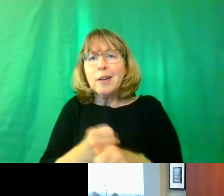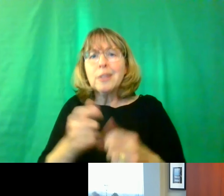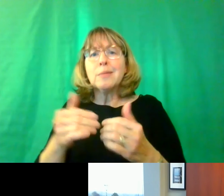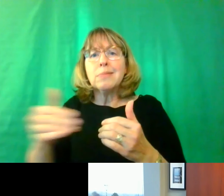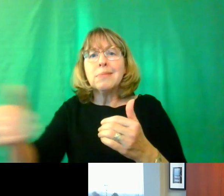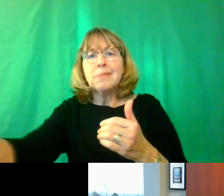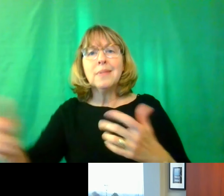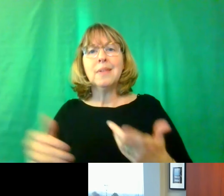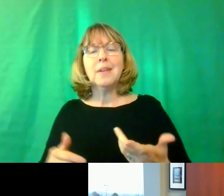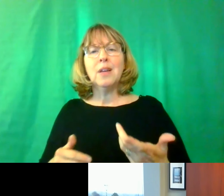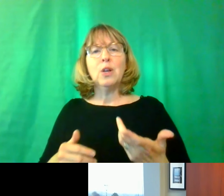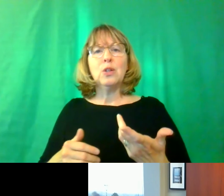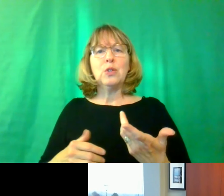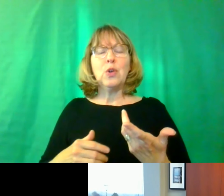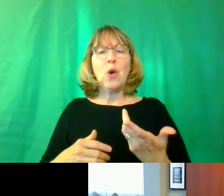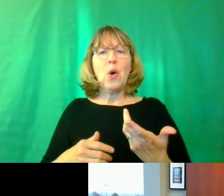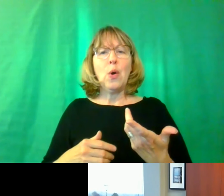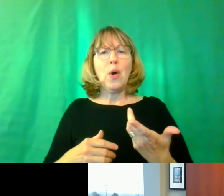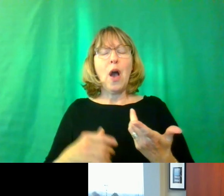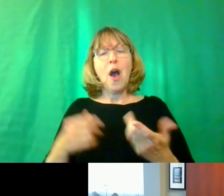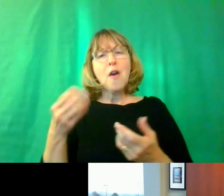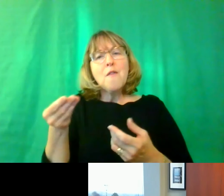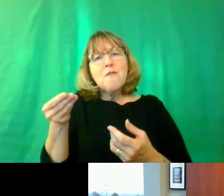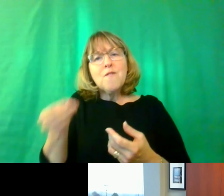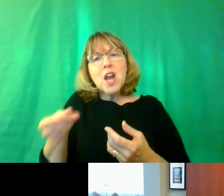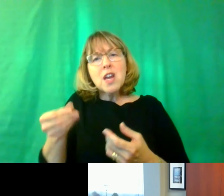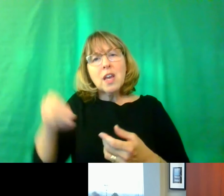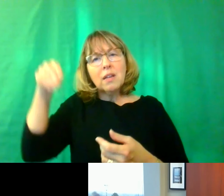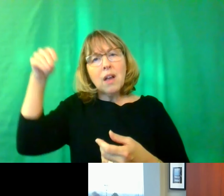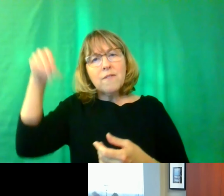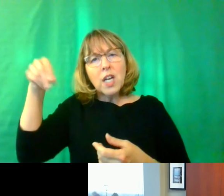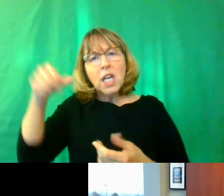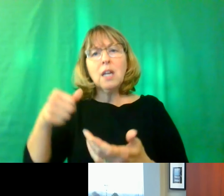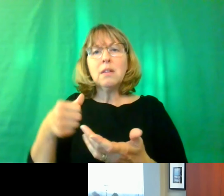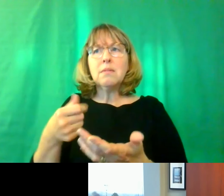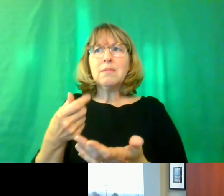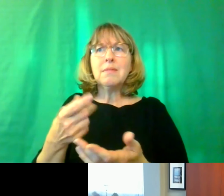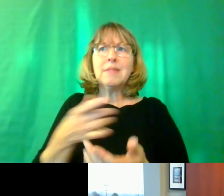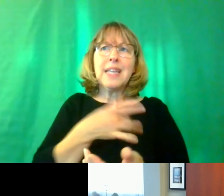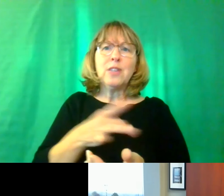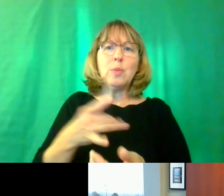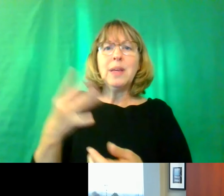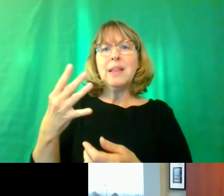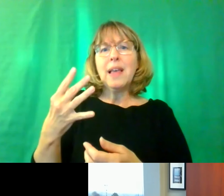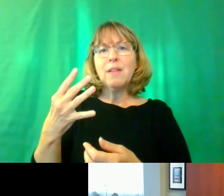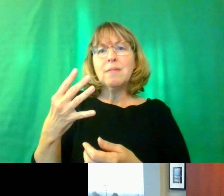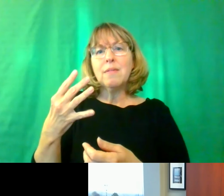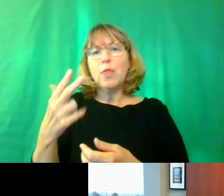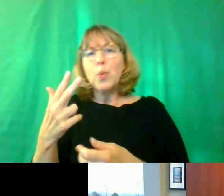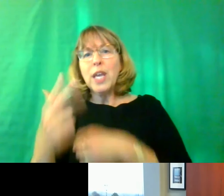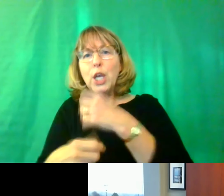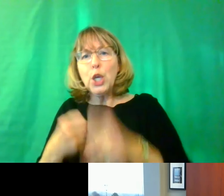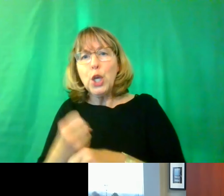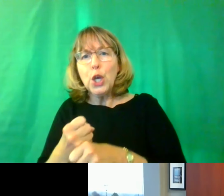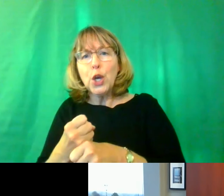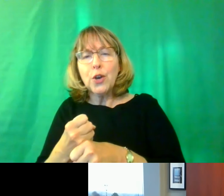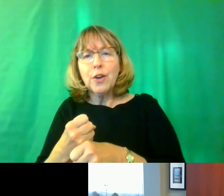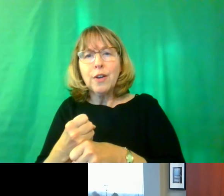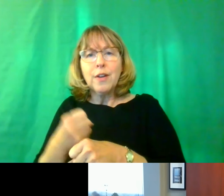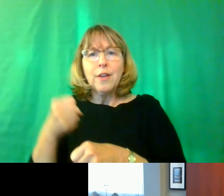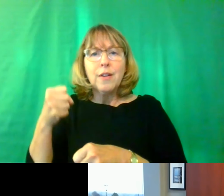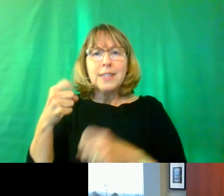funding cycles. And so, how do you view, sort of from a leadership perspective, ways to pursue funding to